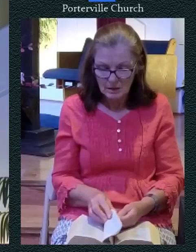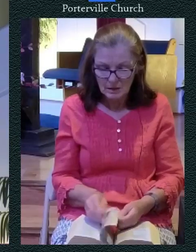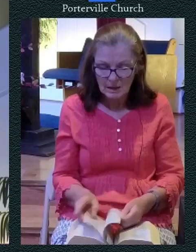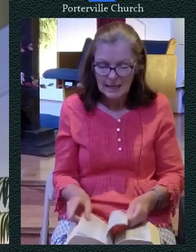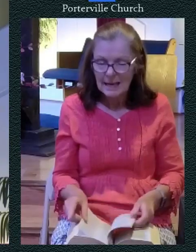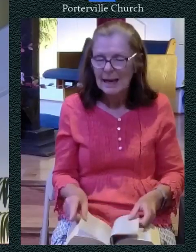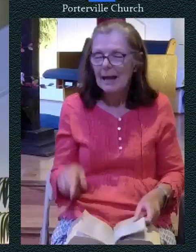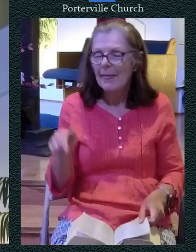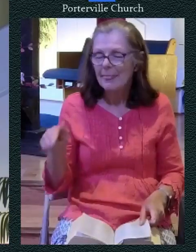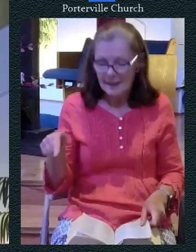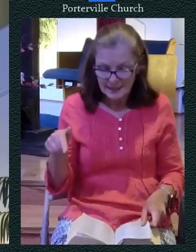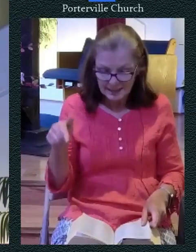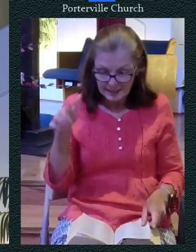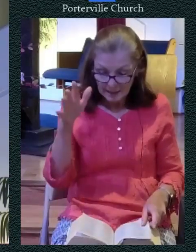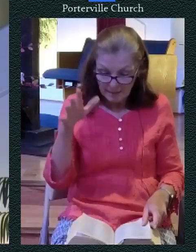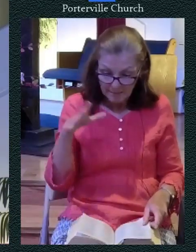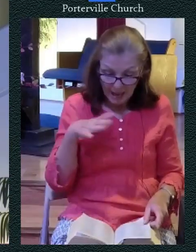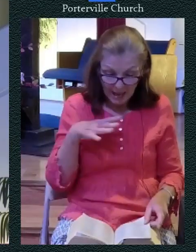with.